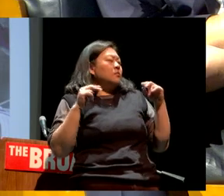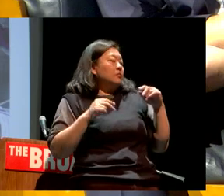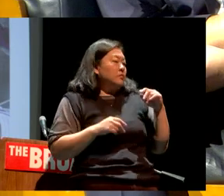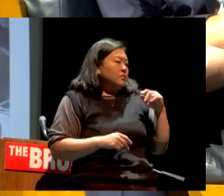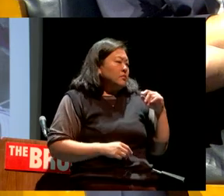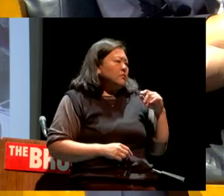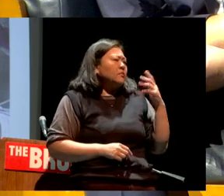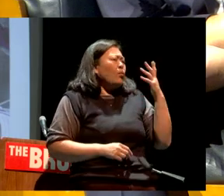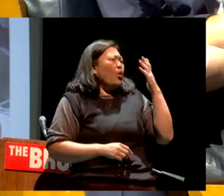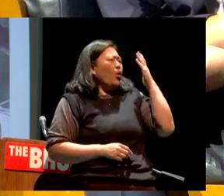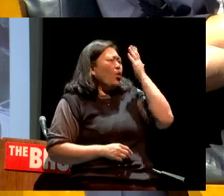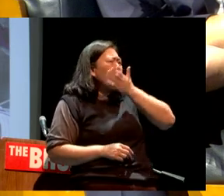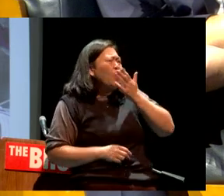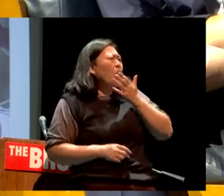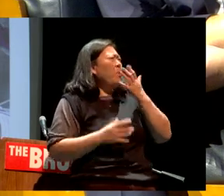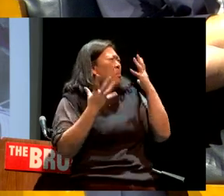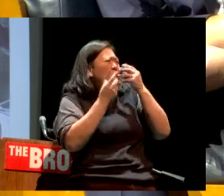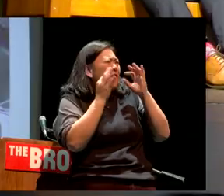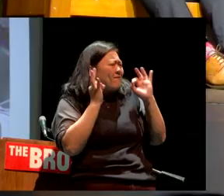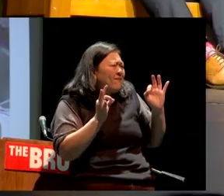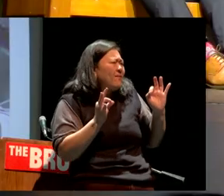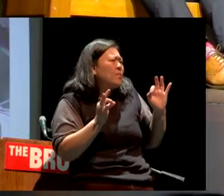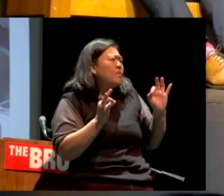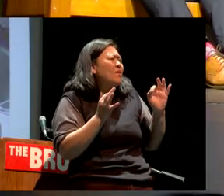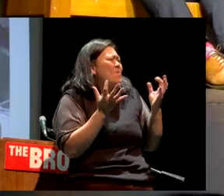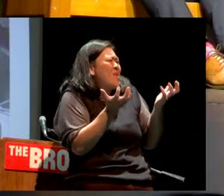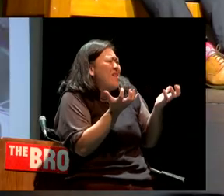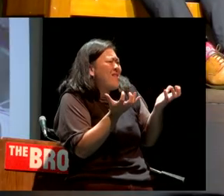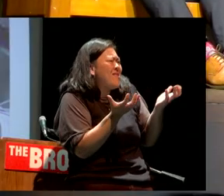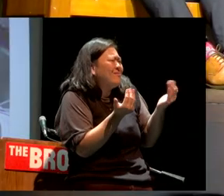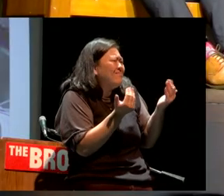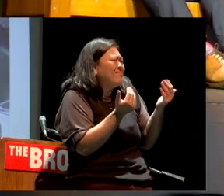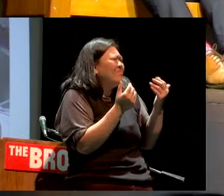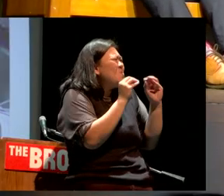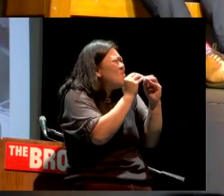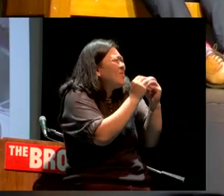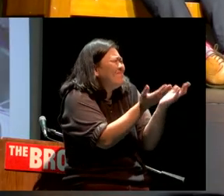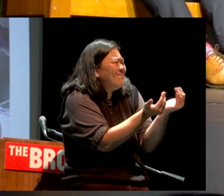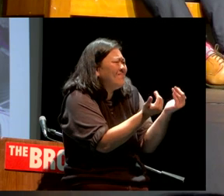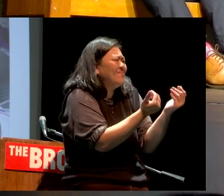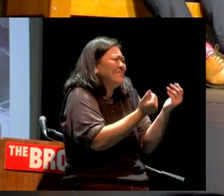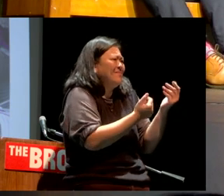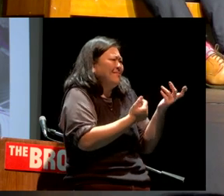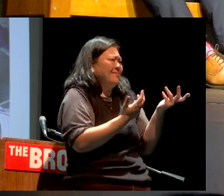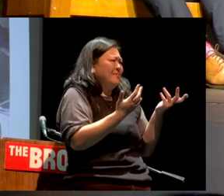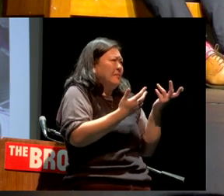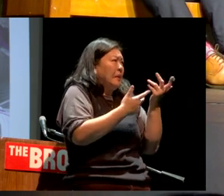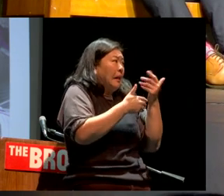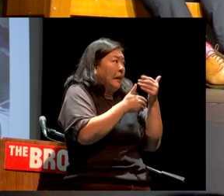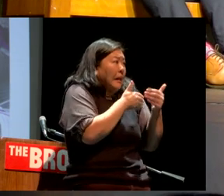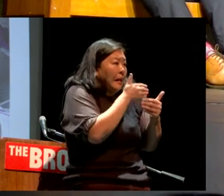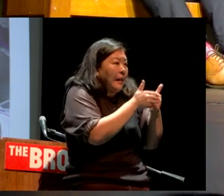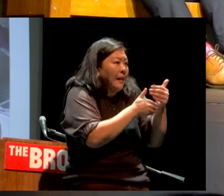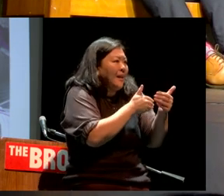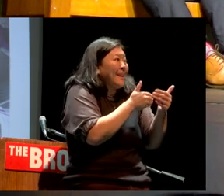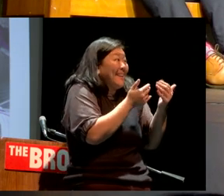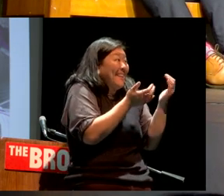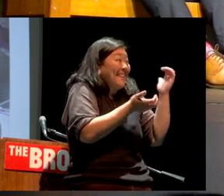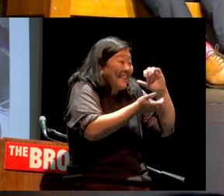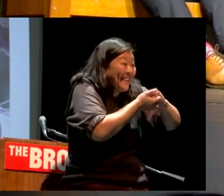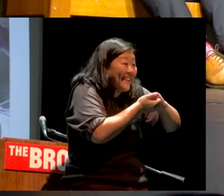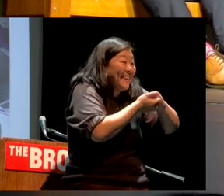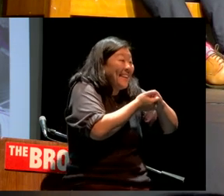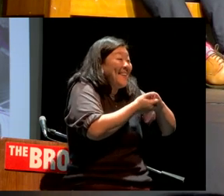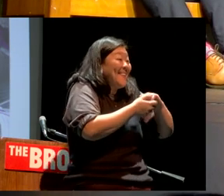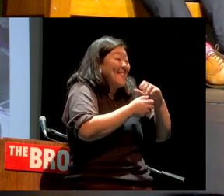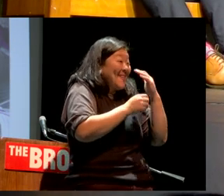So it was like the best thing ever. But the process was really great because, as he said, it was really smooth, you know, like ping pong, like super